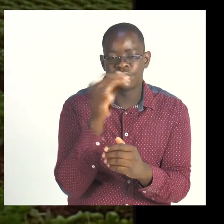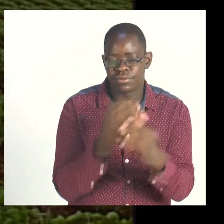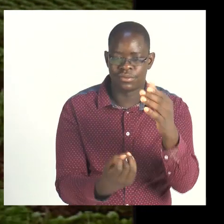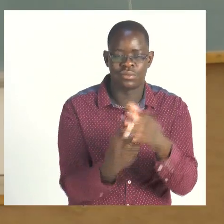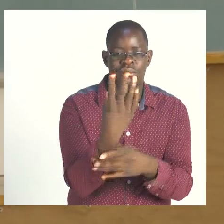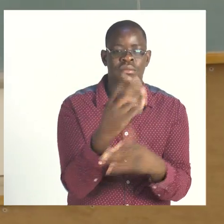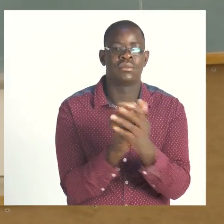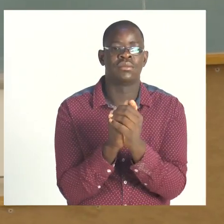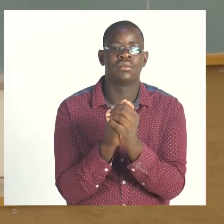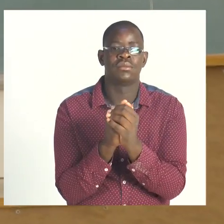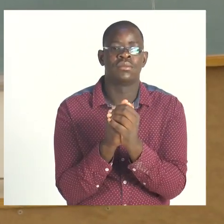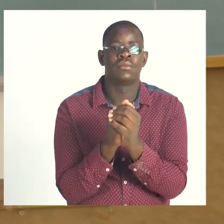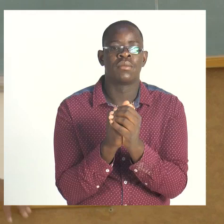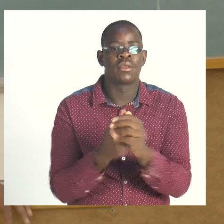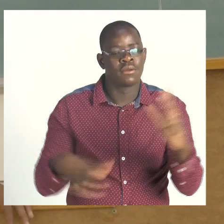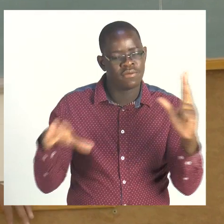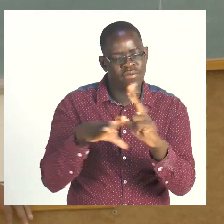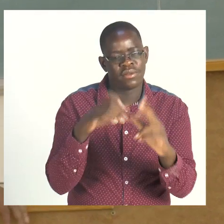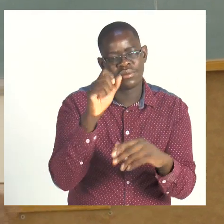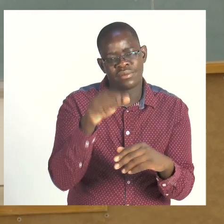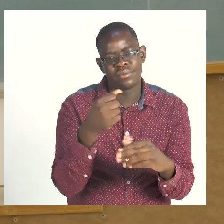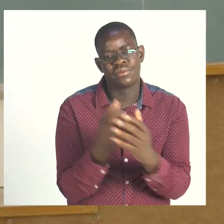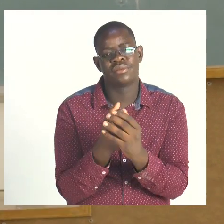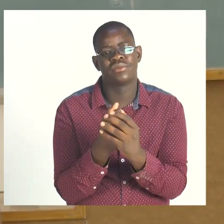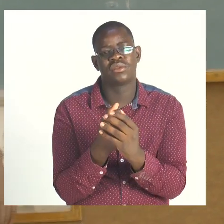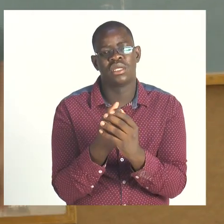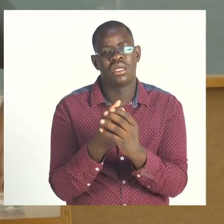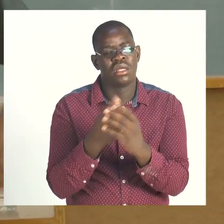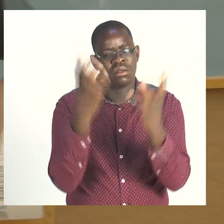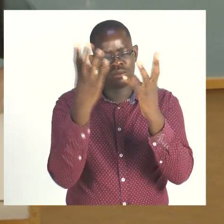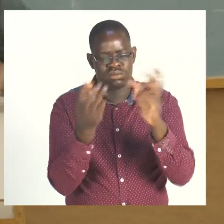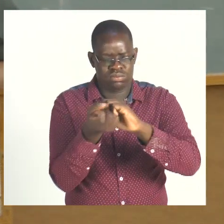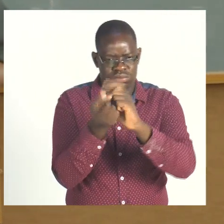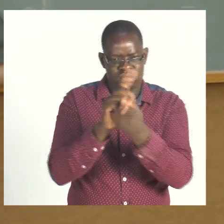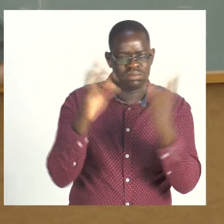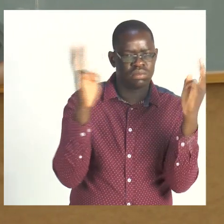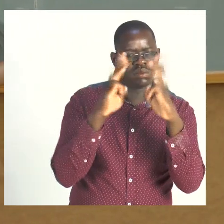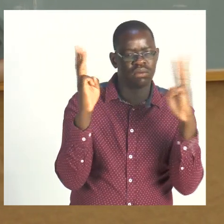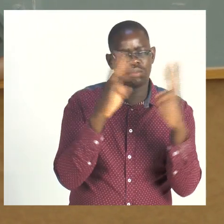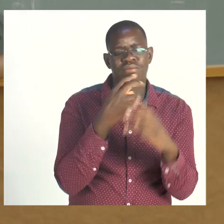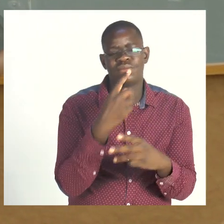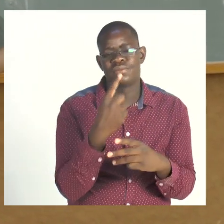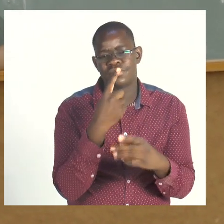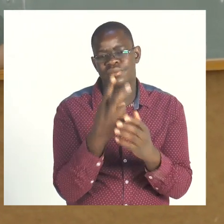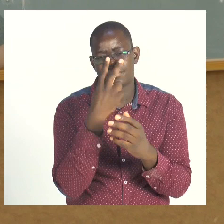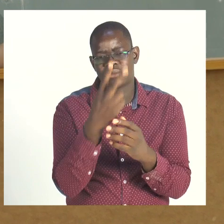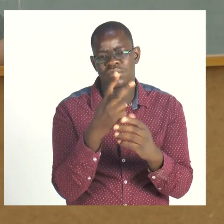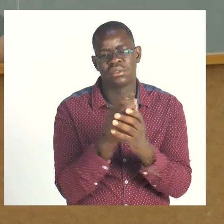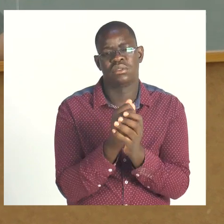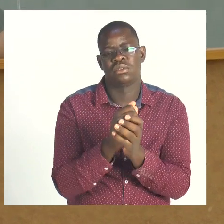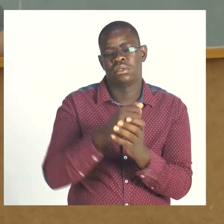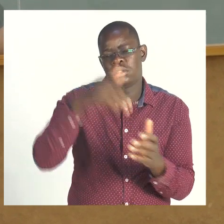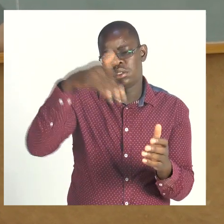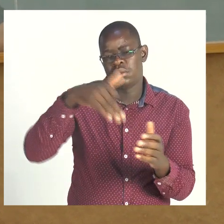production. Farmers, the effects of global warming through climate change can already be seen in the Namibian